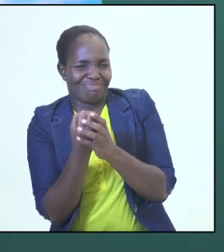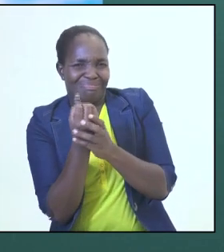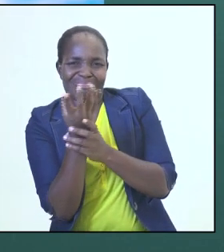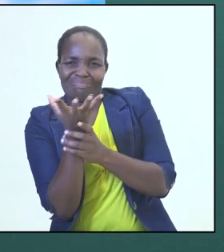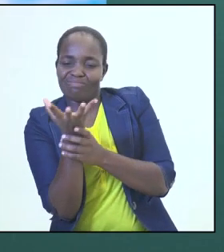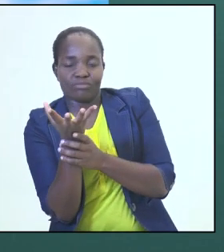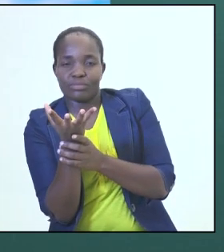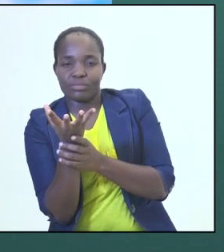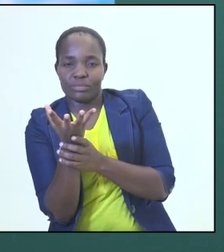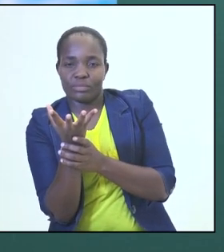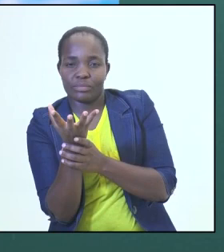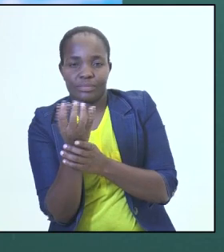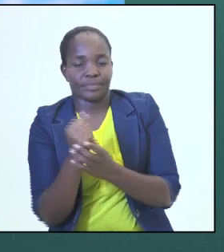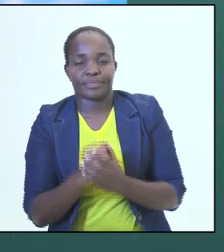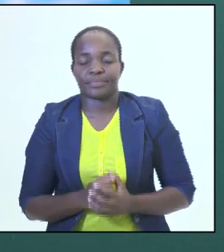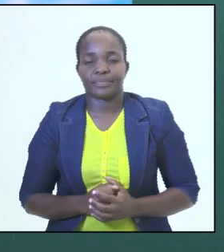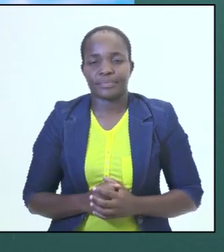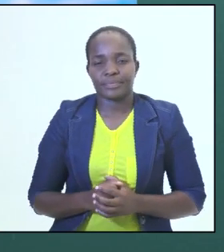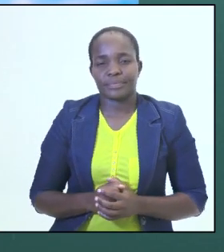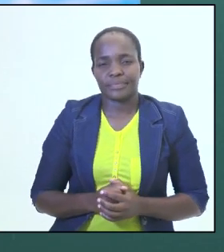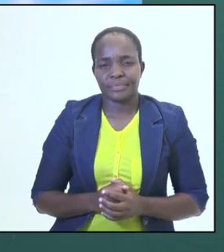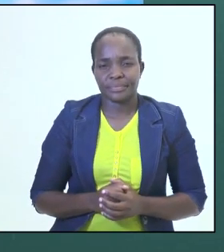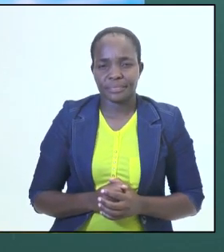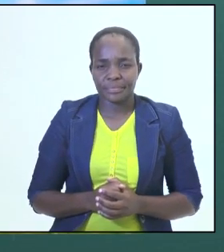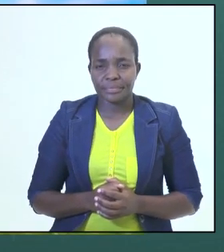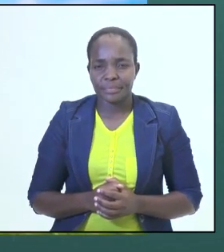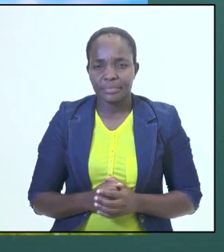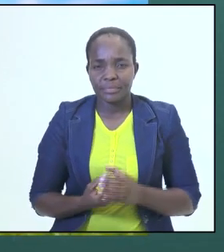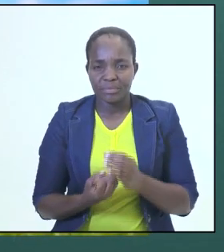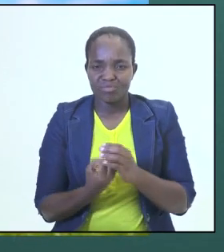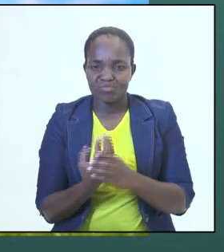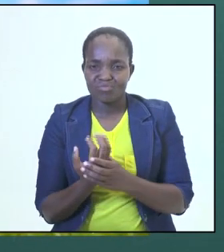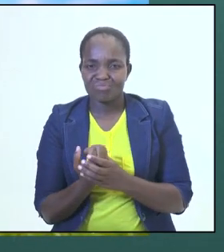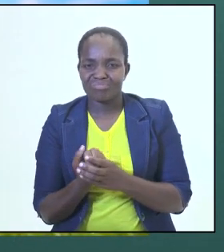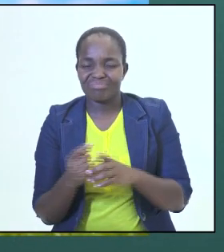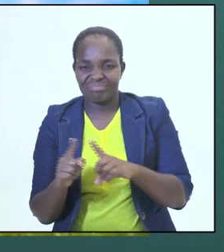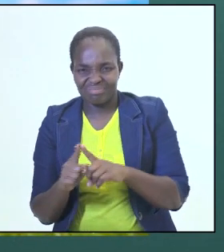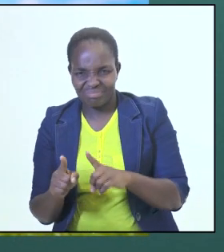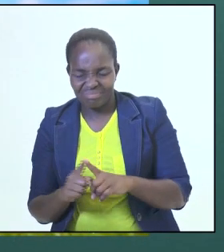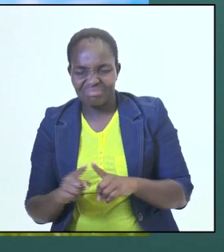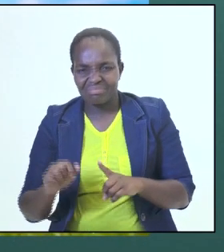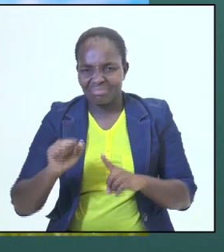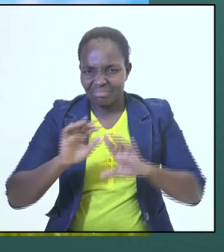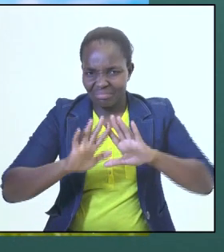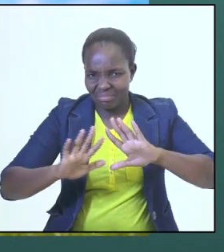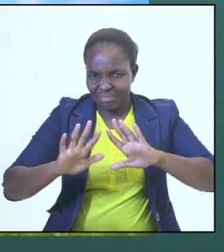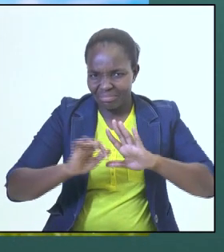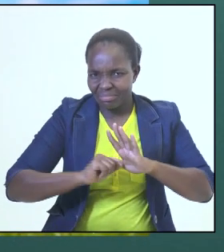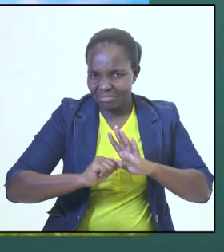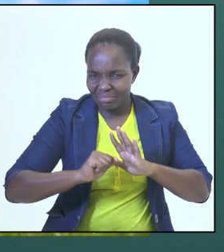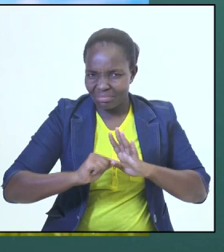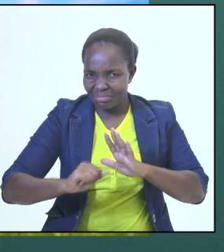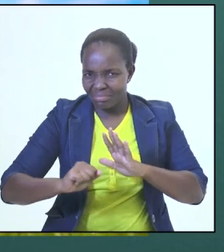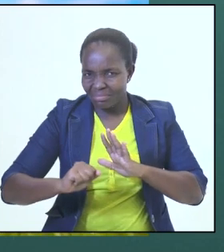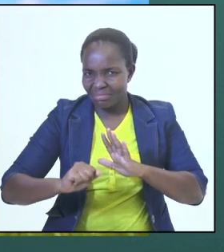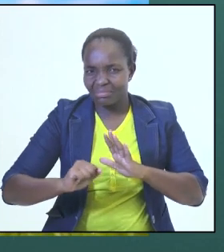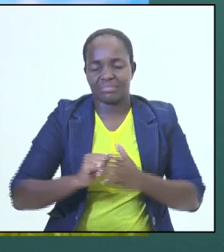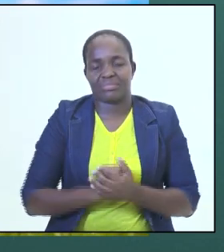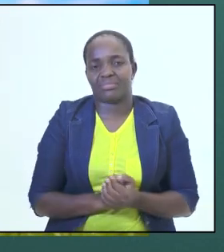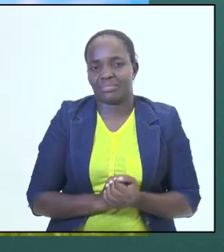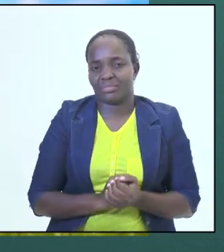Plants have a number of different means to attract pollinators, including color, scent, heat, nectar